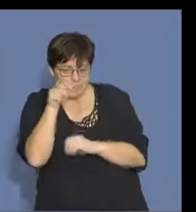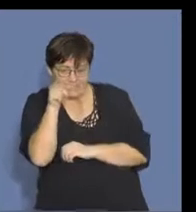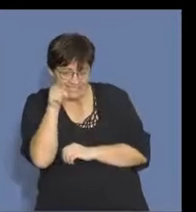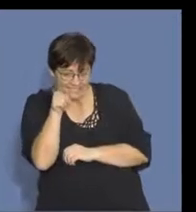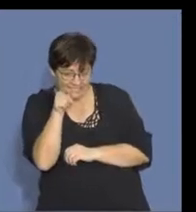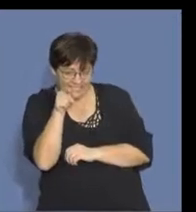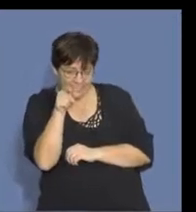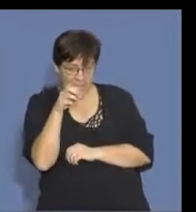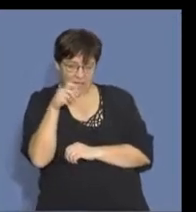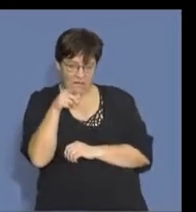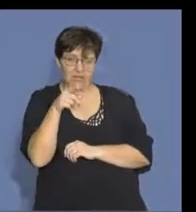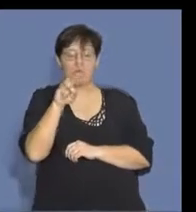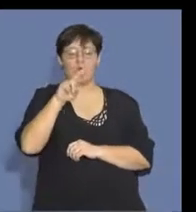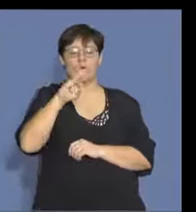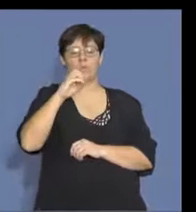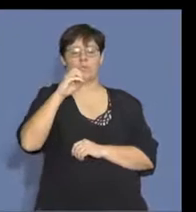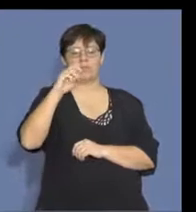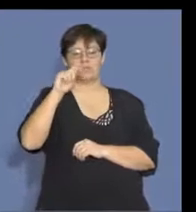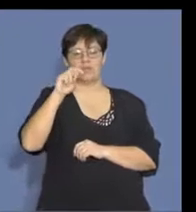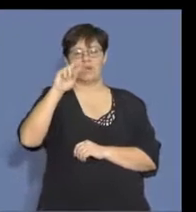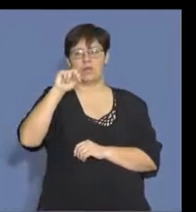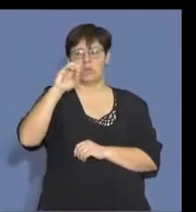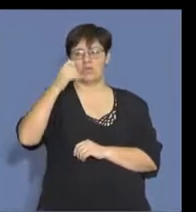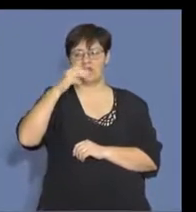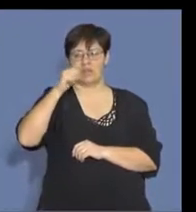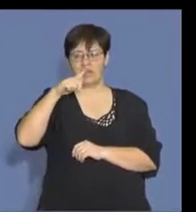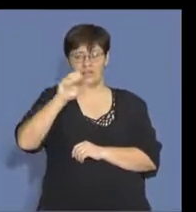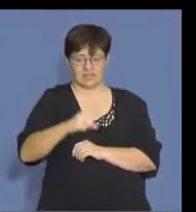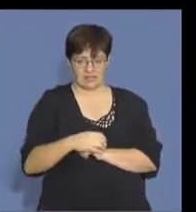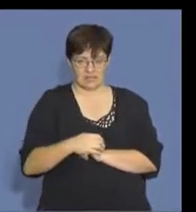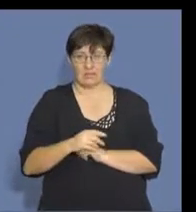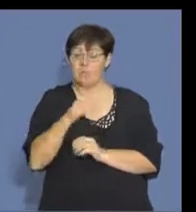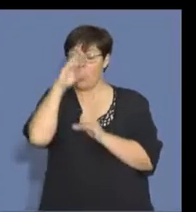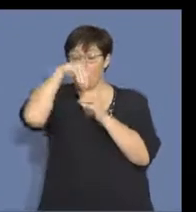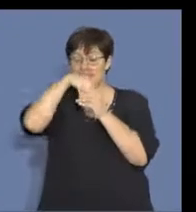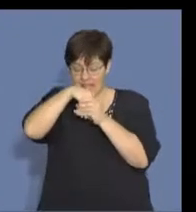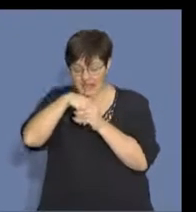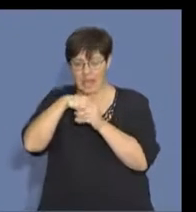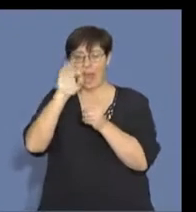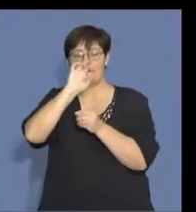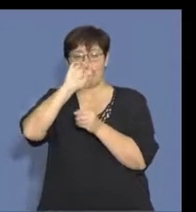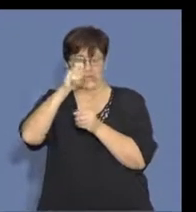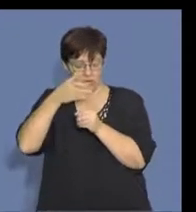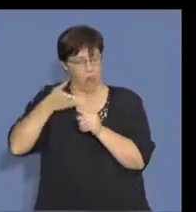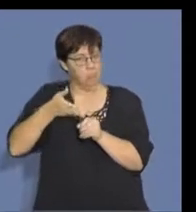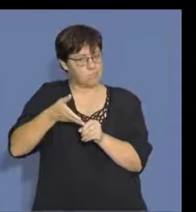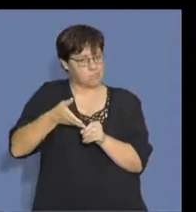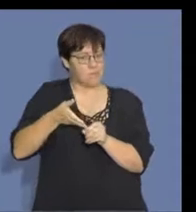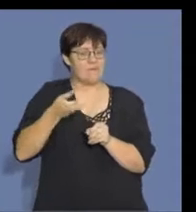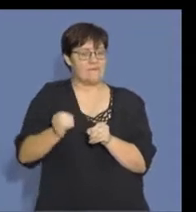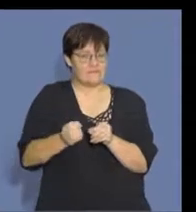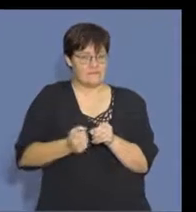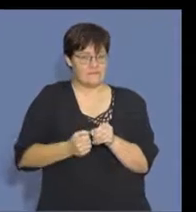these swellings are called root nodules, and within these root nodules you will find there are bacteria present, and these